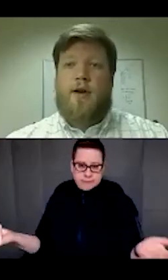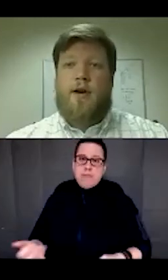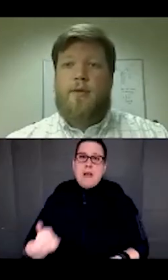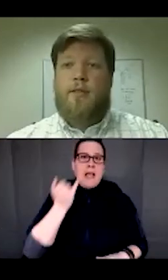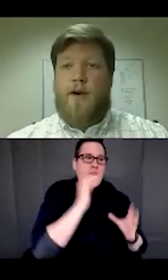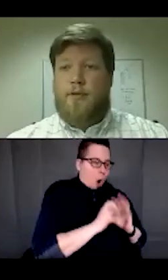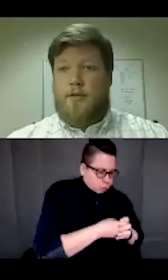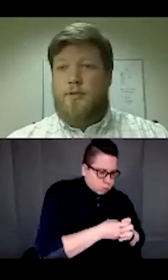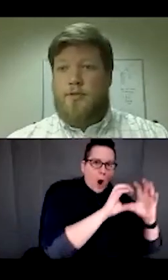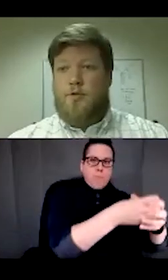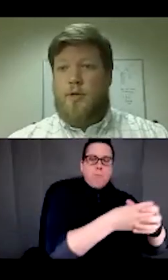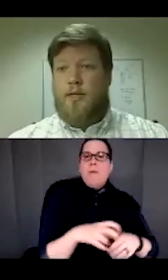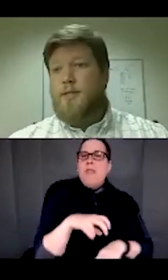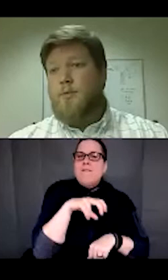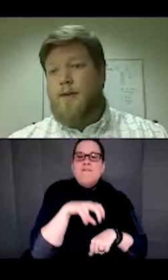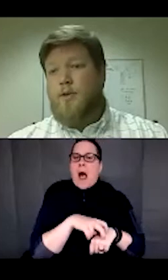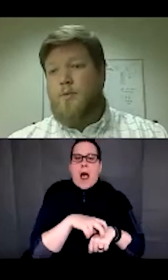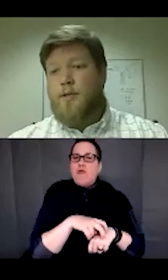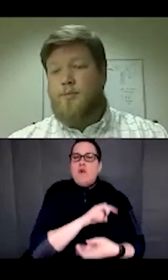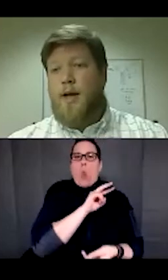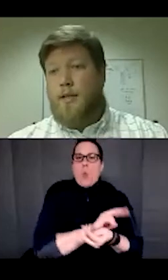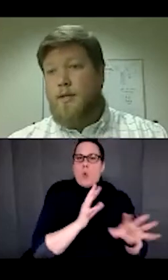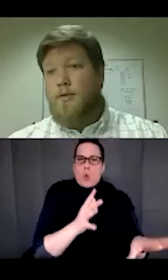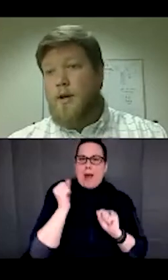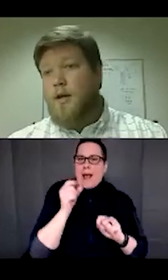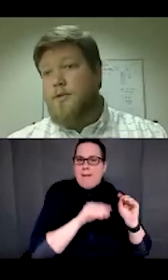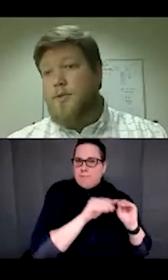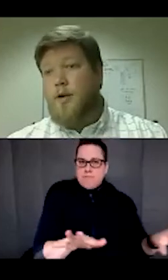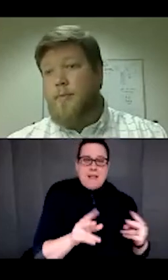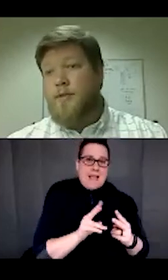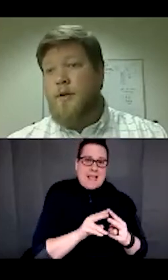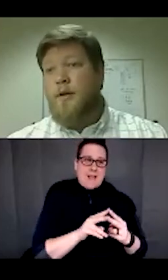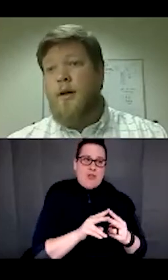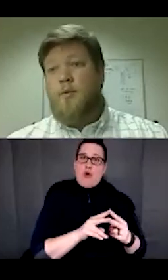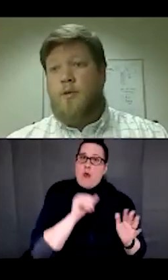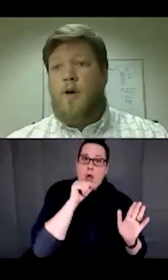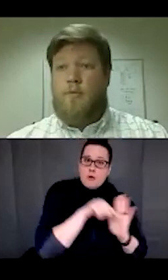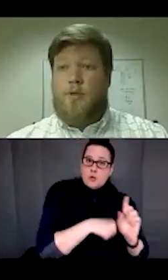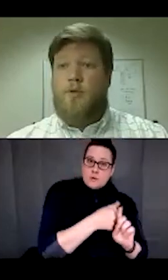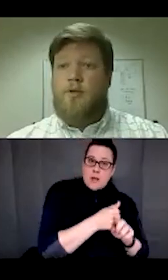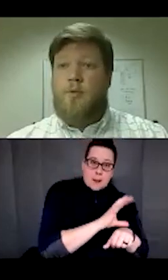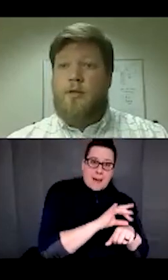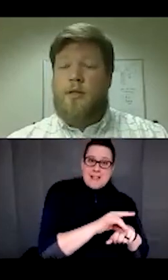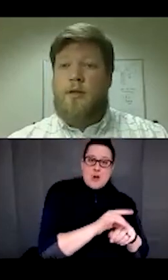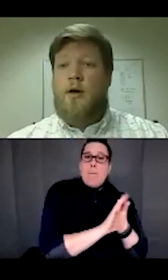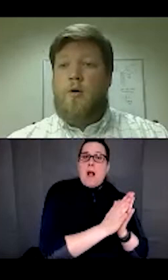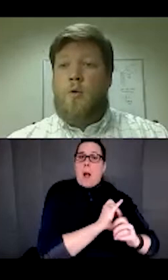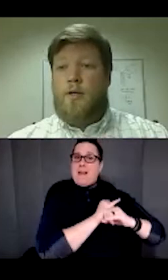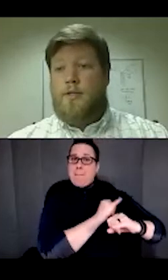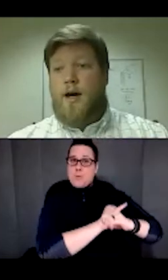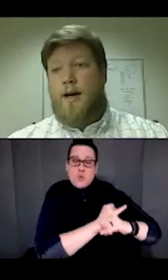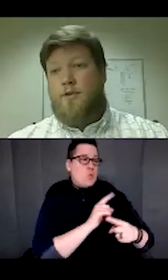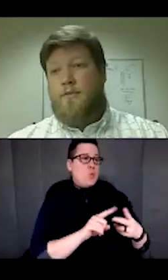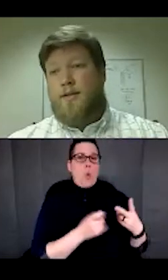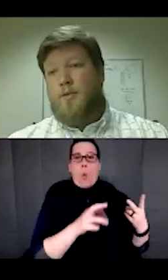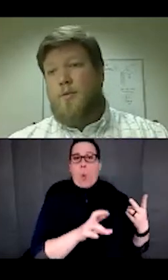clustered environment, the virus loses too quickly. It doesn't really have a good way to spread. Either the non-suicidal bacteria will evolve immunity too quickly, or it'll